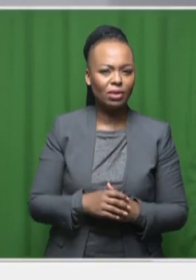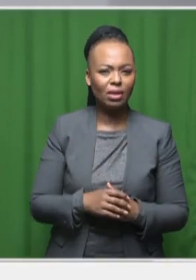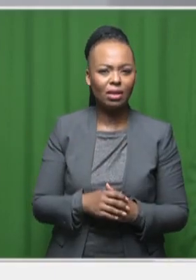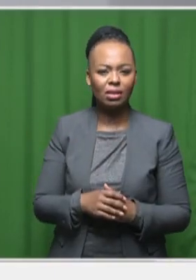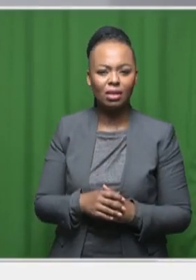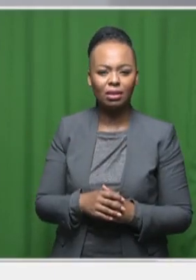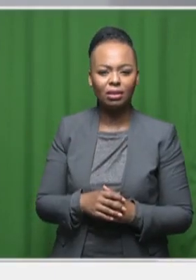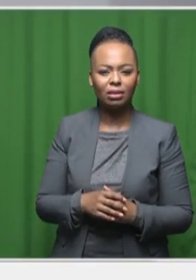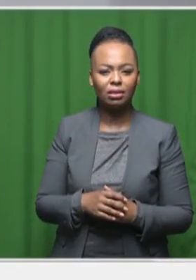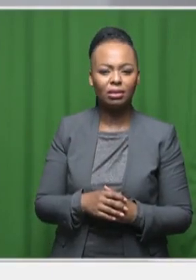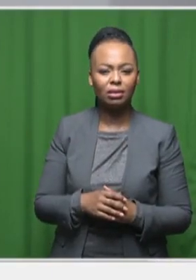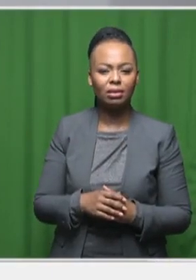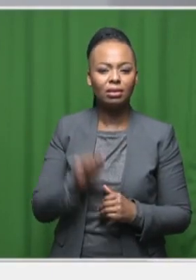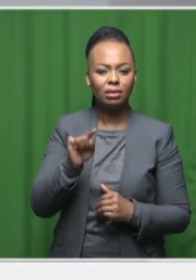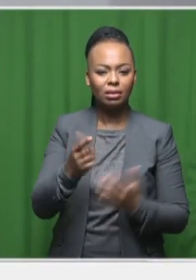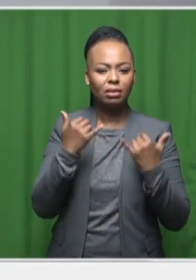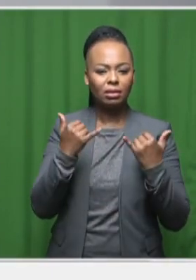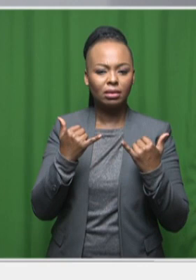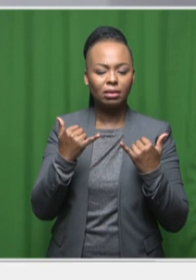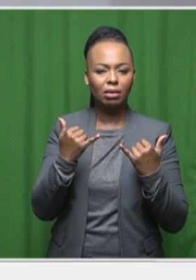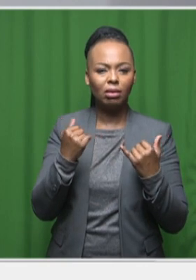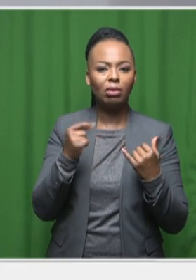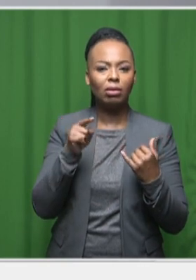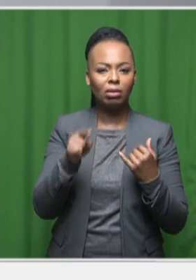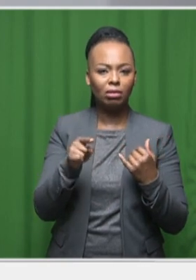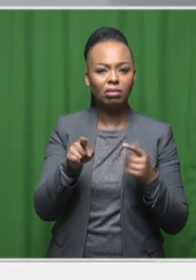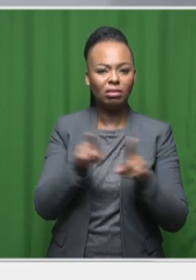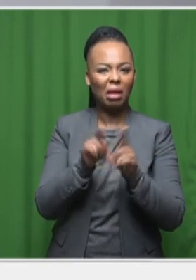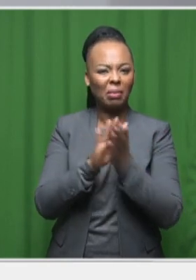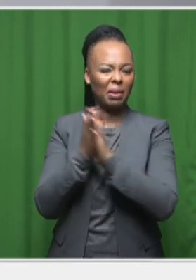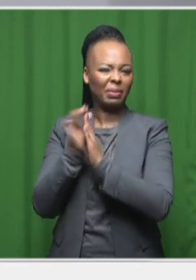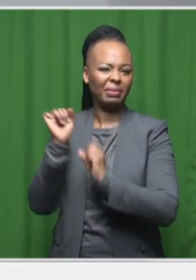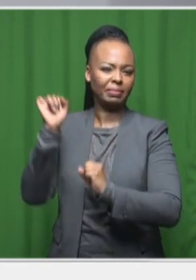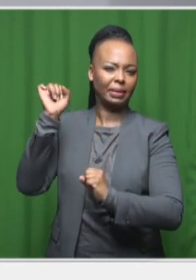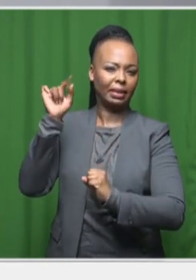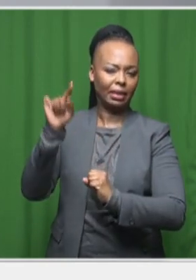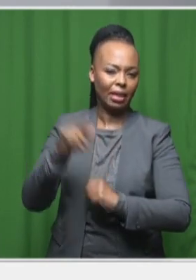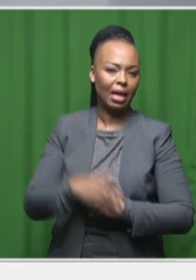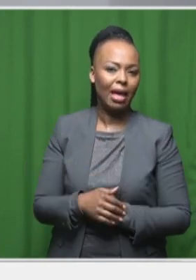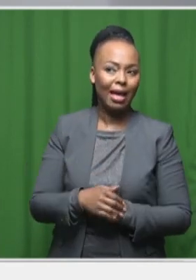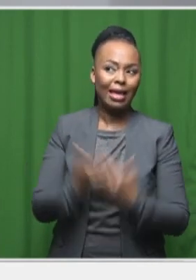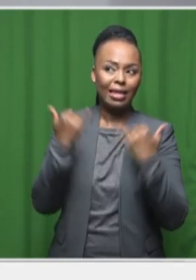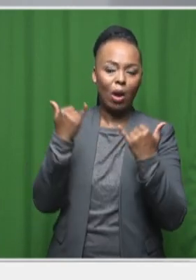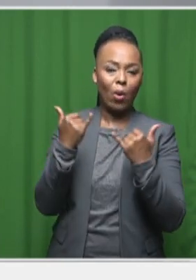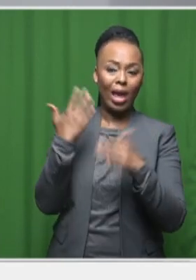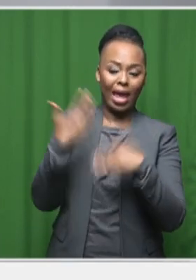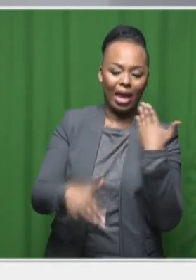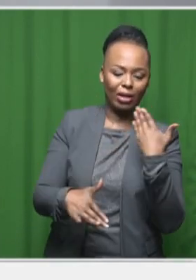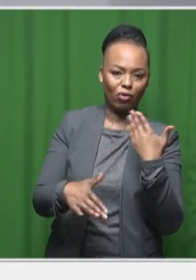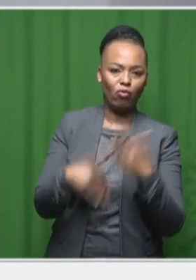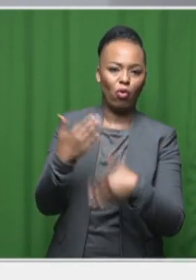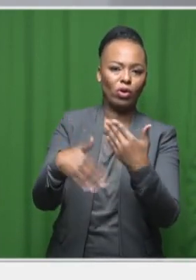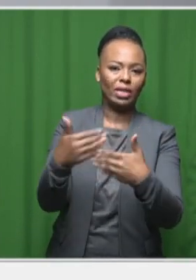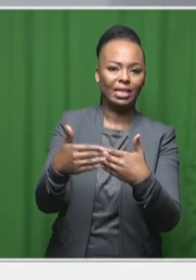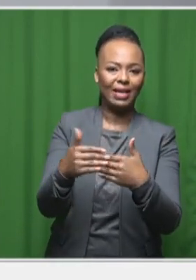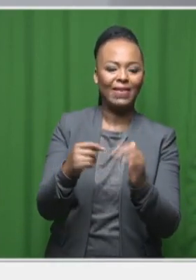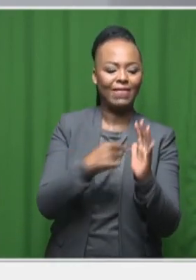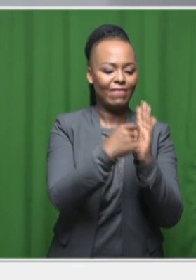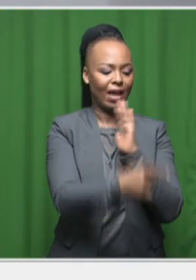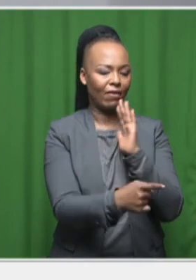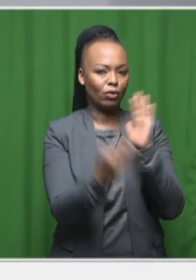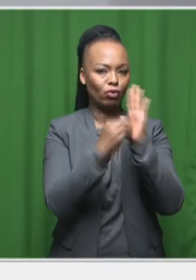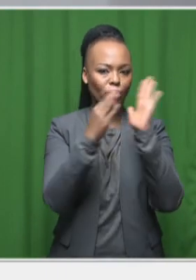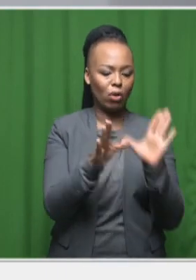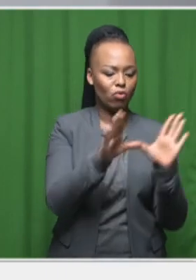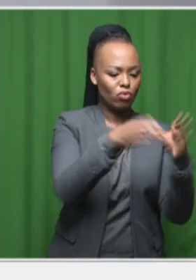have those themes. They came out of, at the end of the process of having with these 5 student groups from the